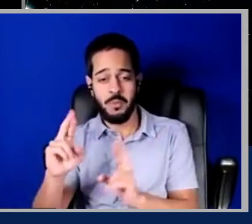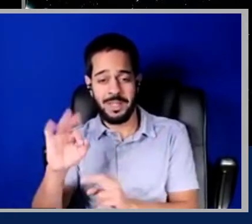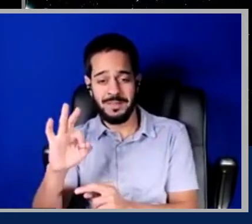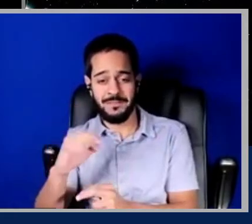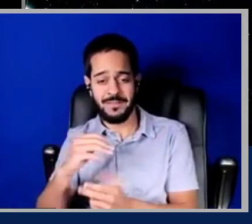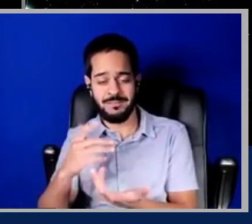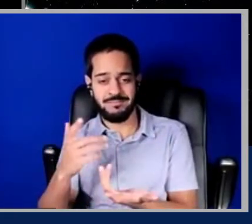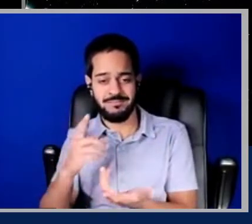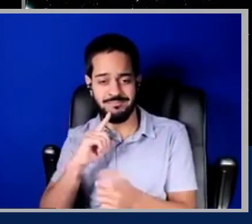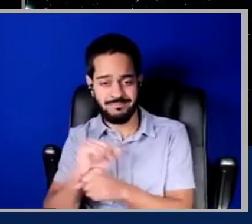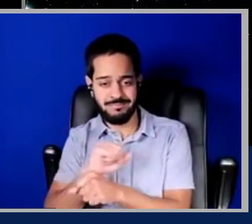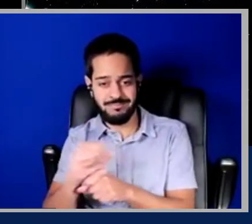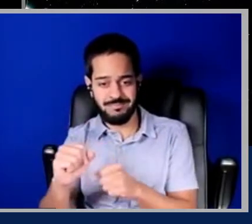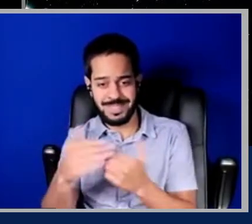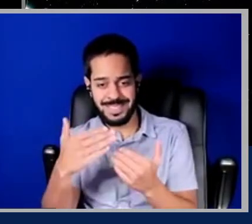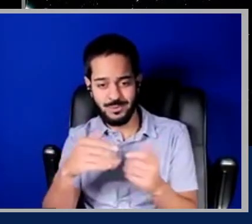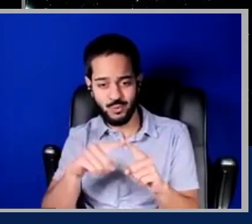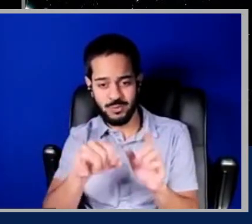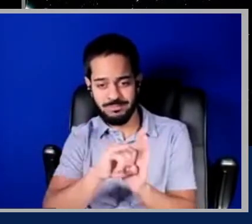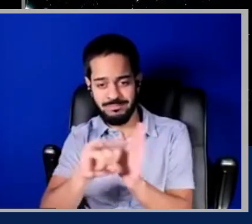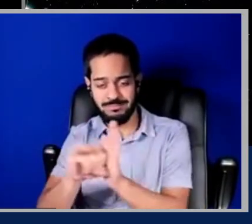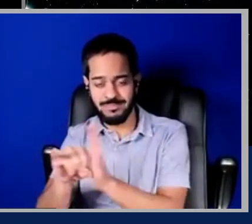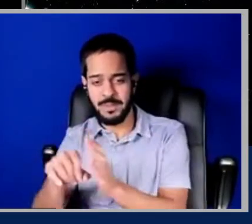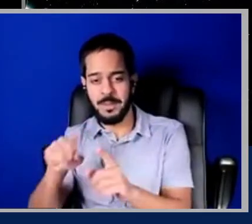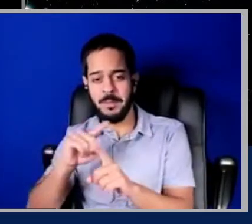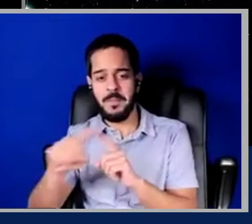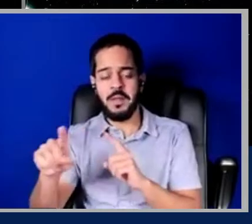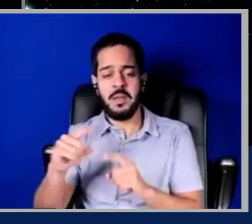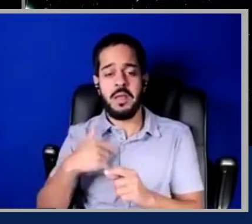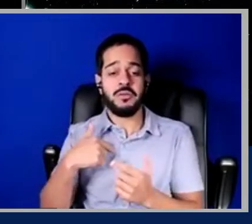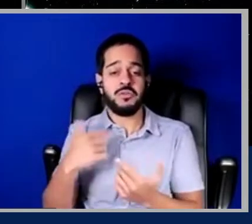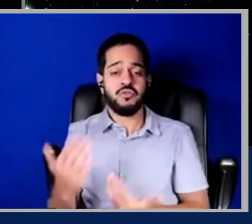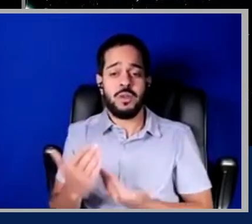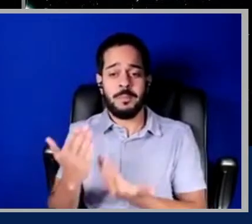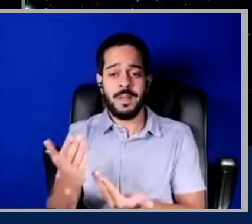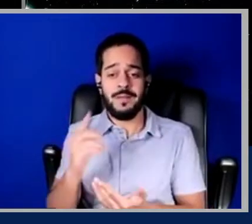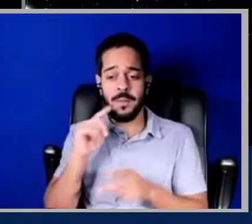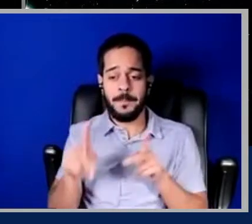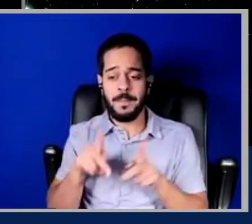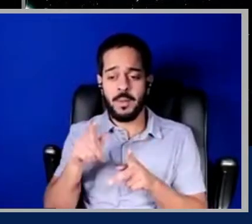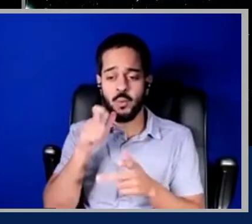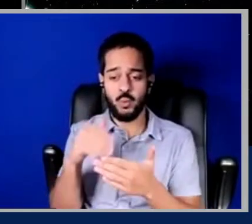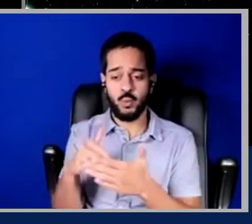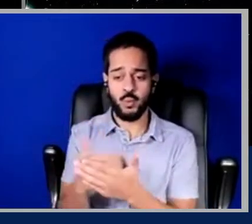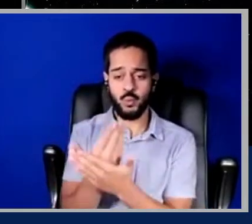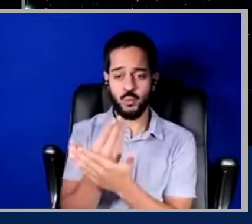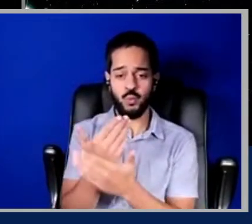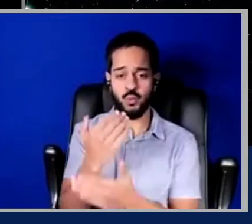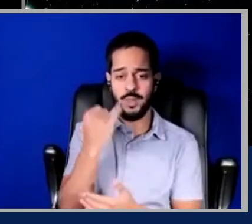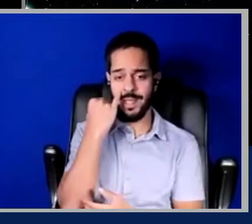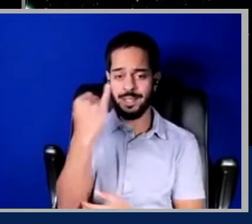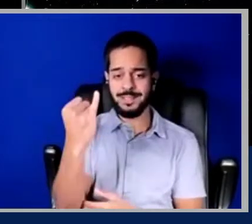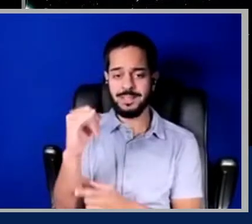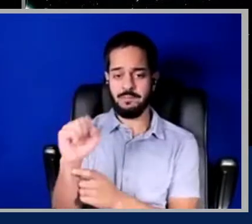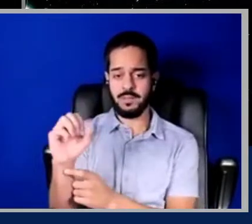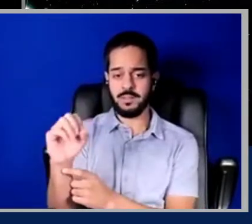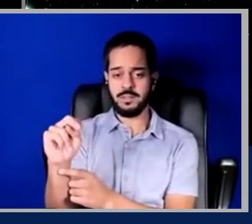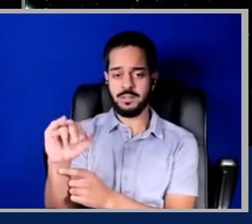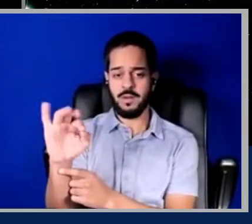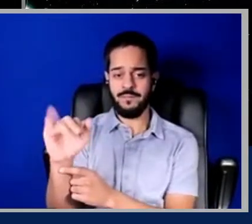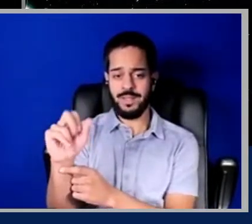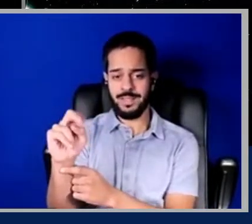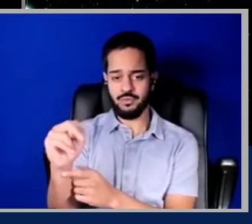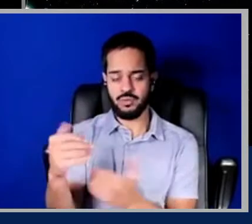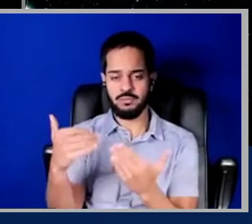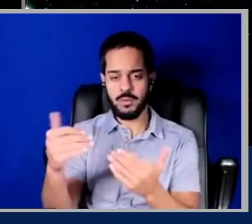to it perhaps one more time, but what I do try to recommend for anyone who's a little new to sonification is to close